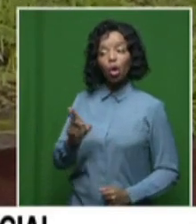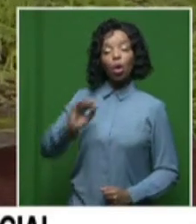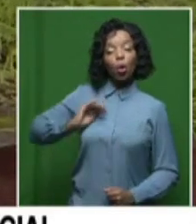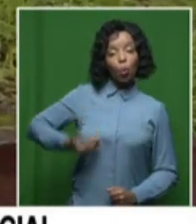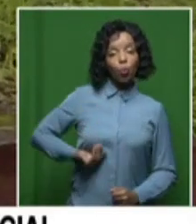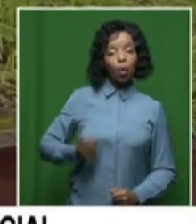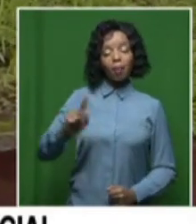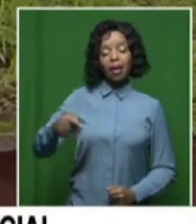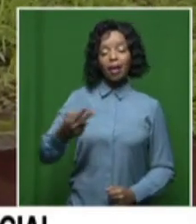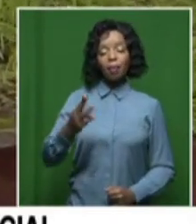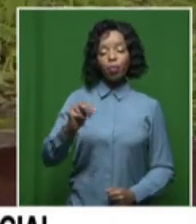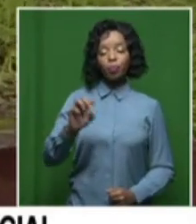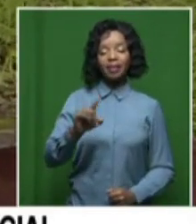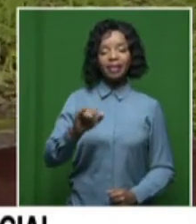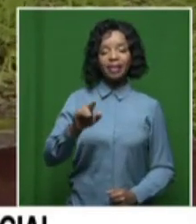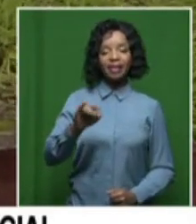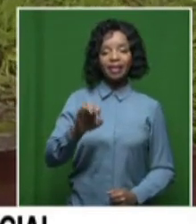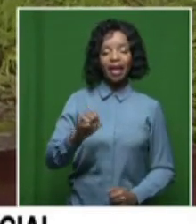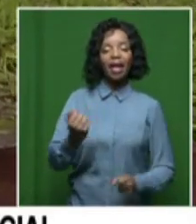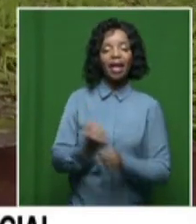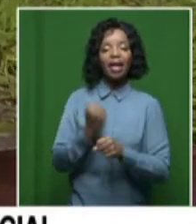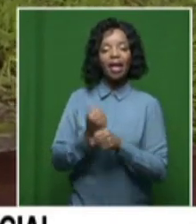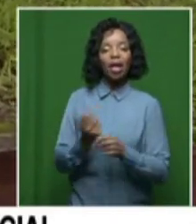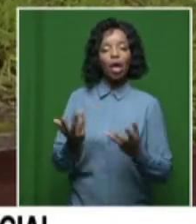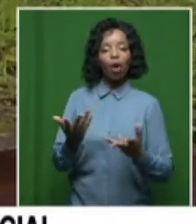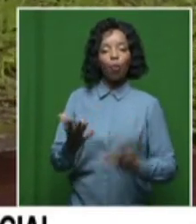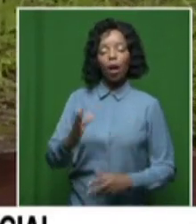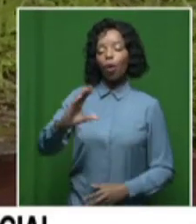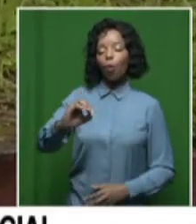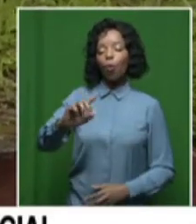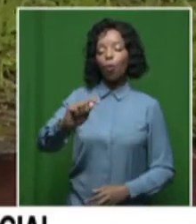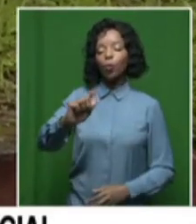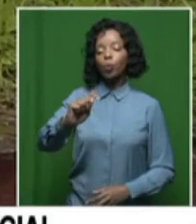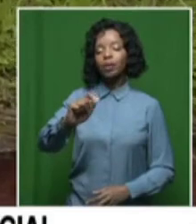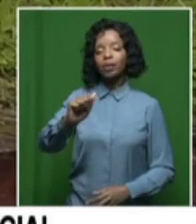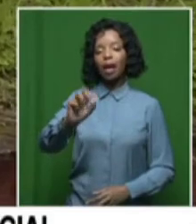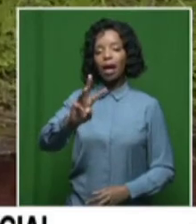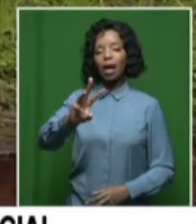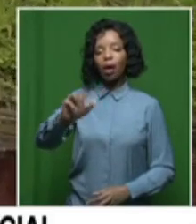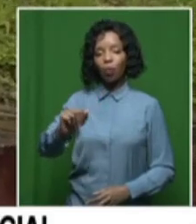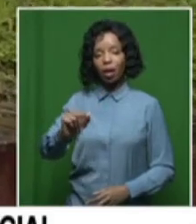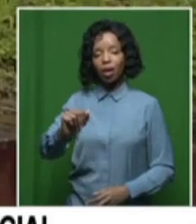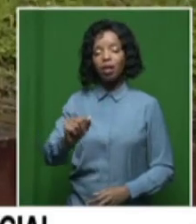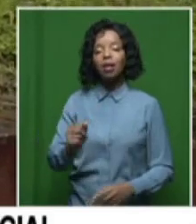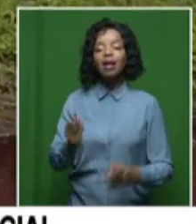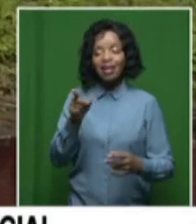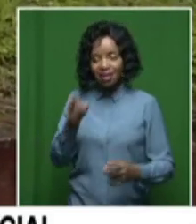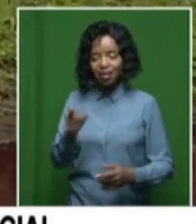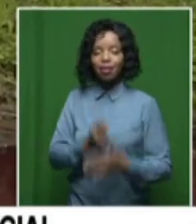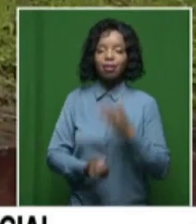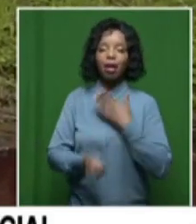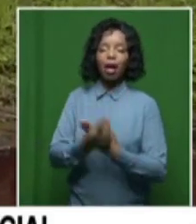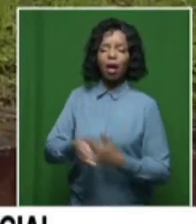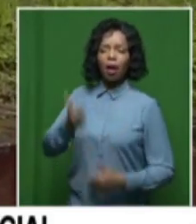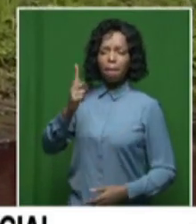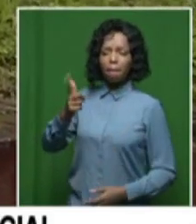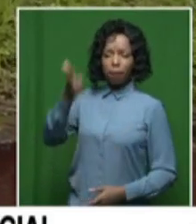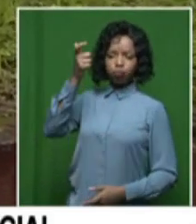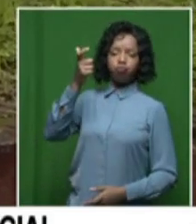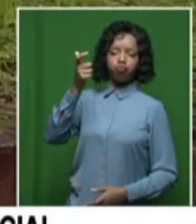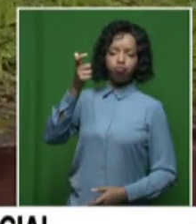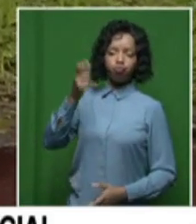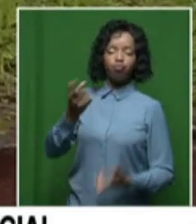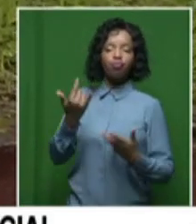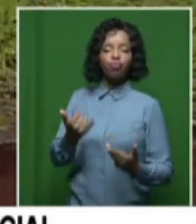And that's where she was basically gunned down. The family at this stage is looking for answers, and they